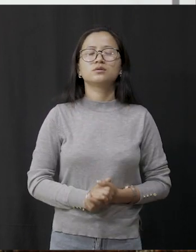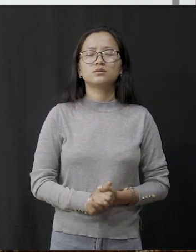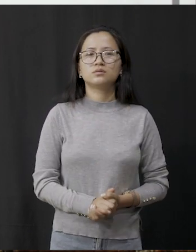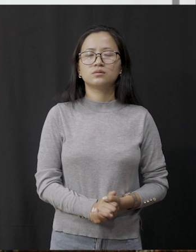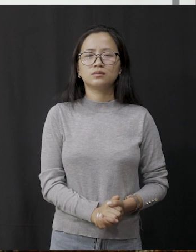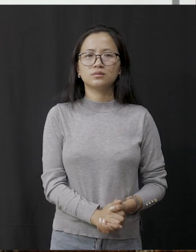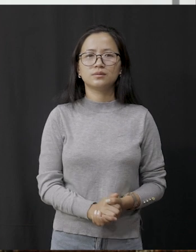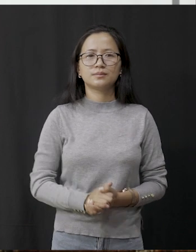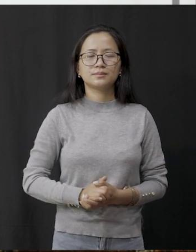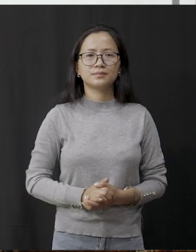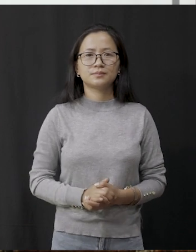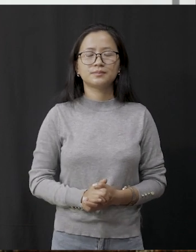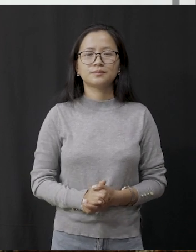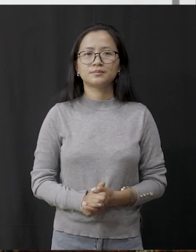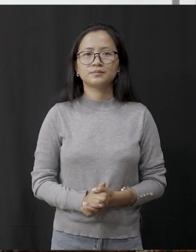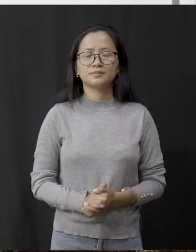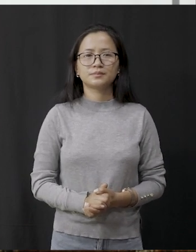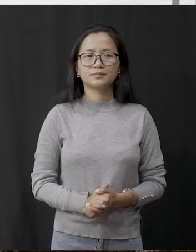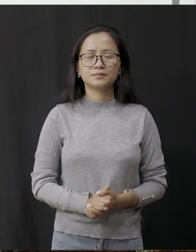SHOPKEEPER. Shopkeeper.